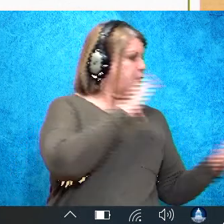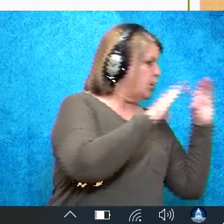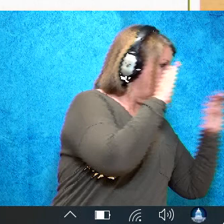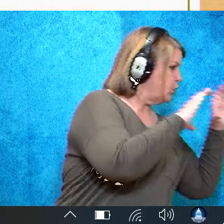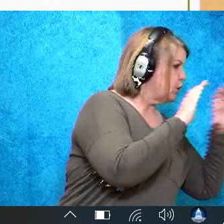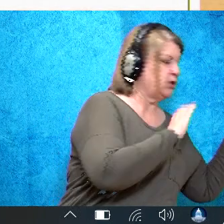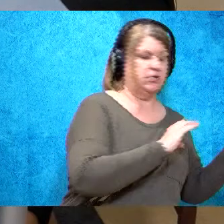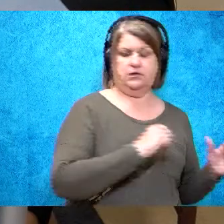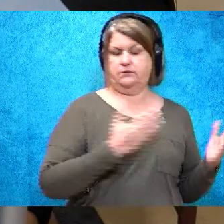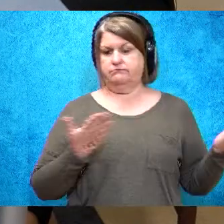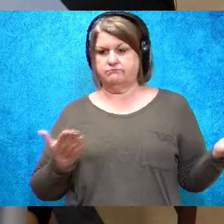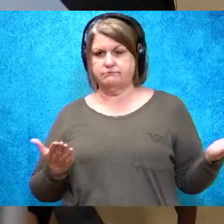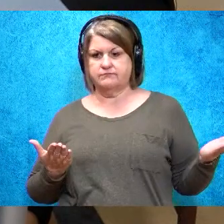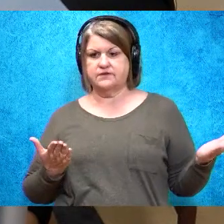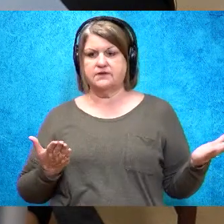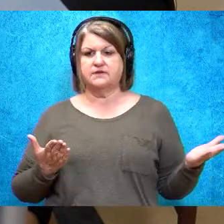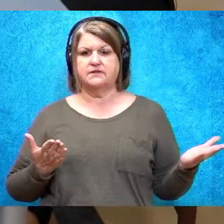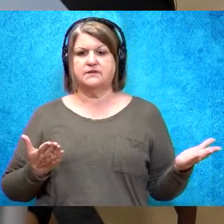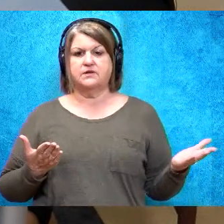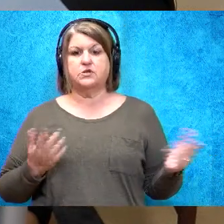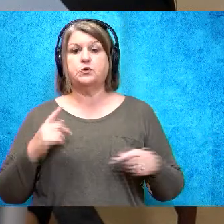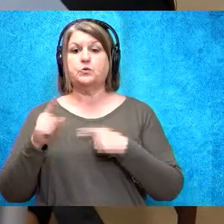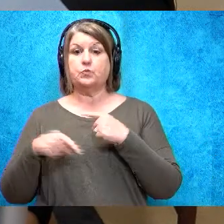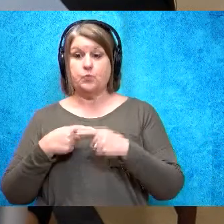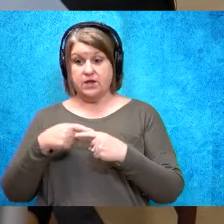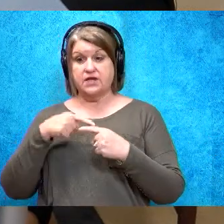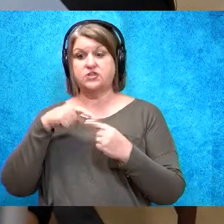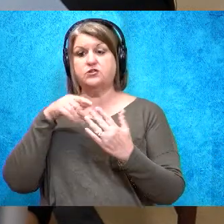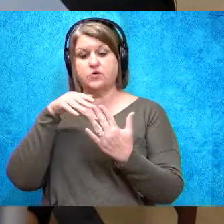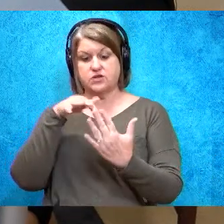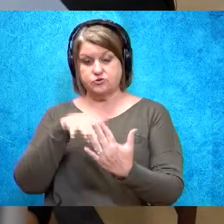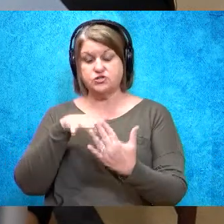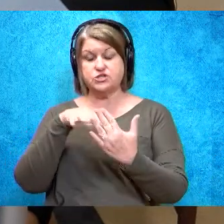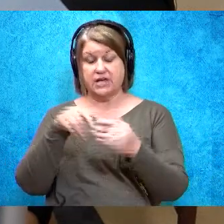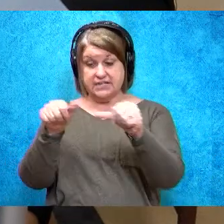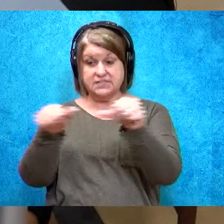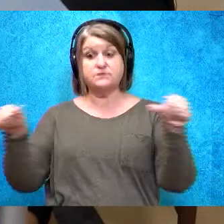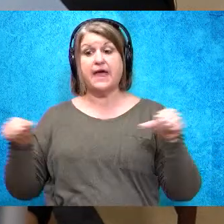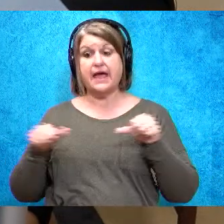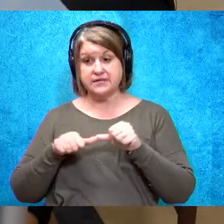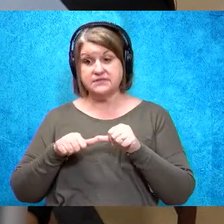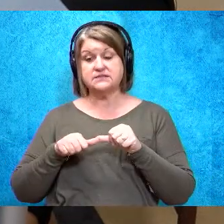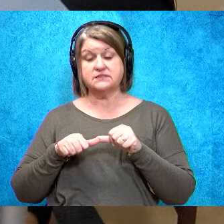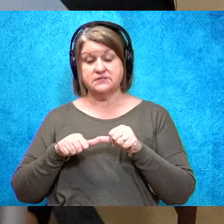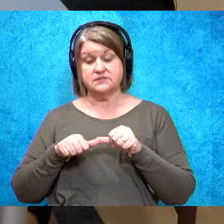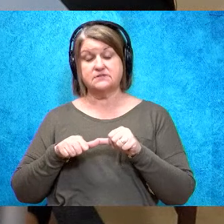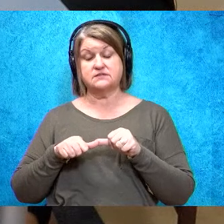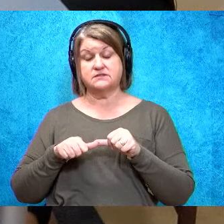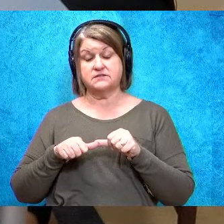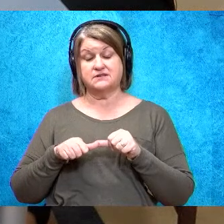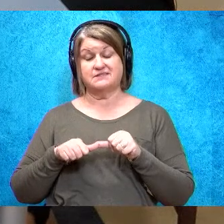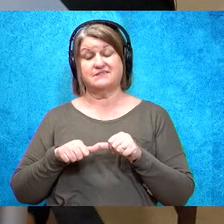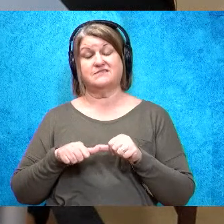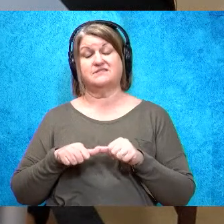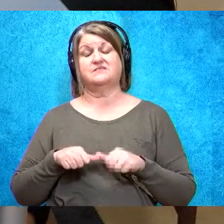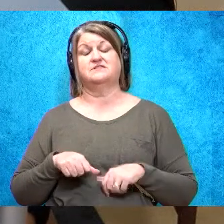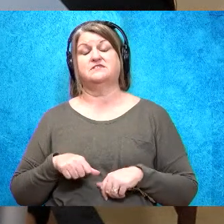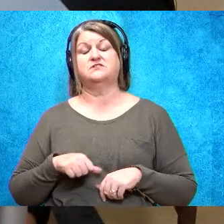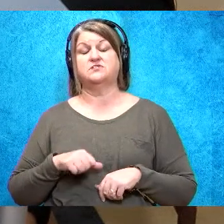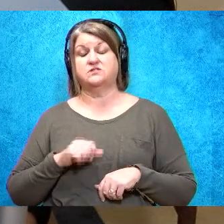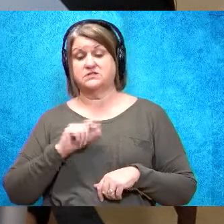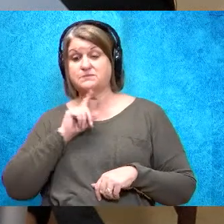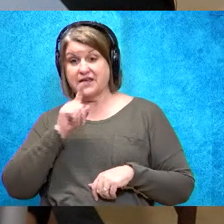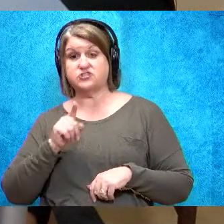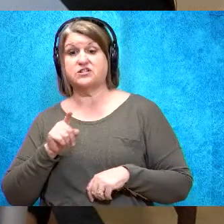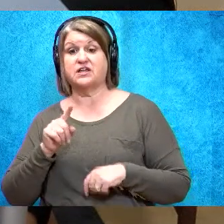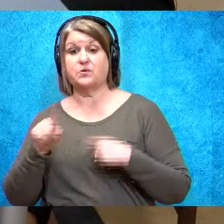add too, when you're in your study space, especially if you have technology, please don't eat